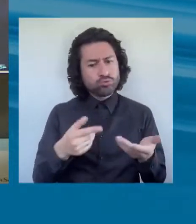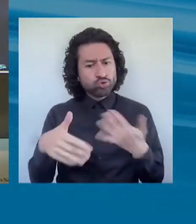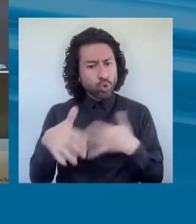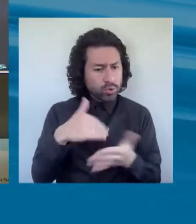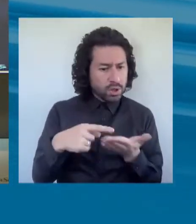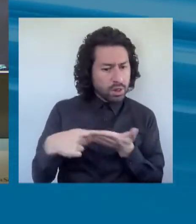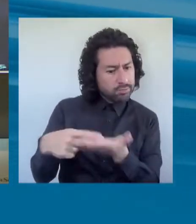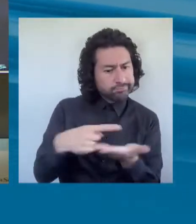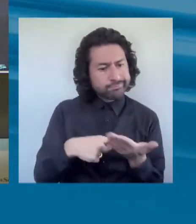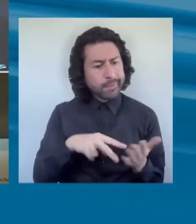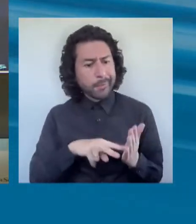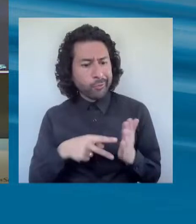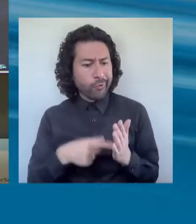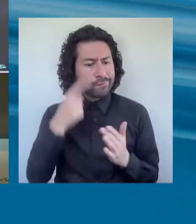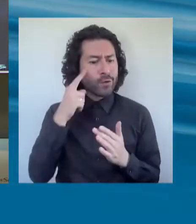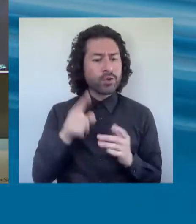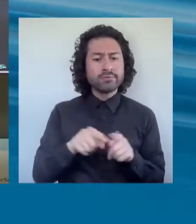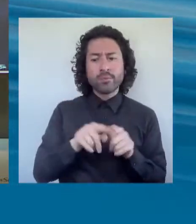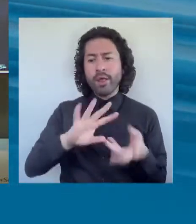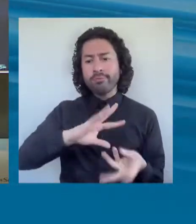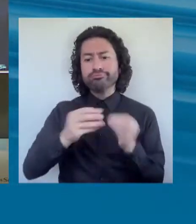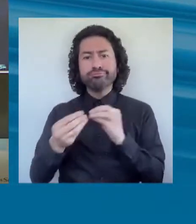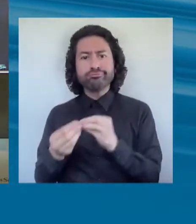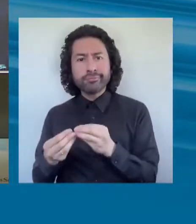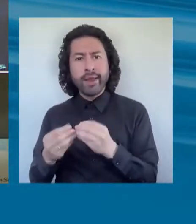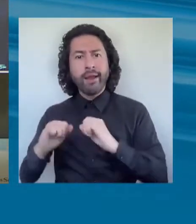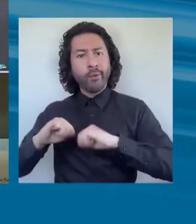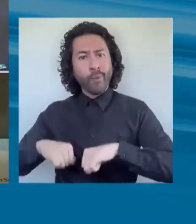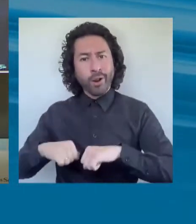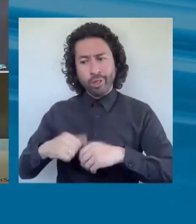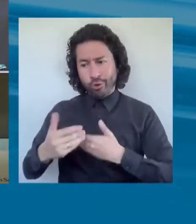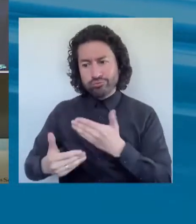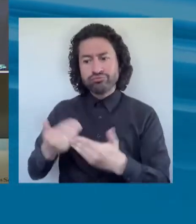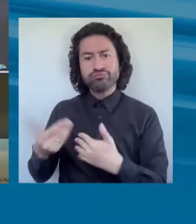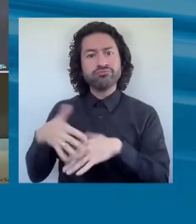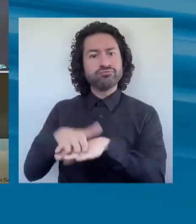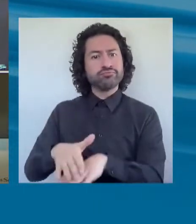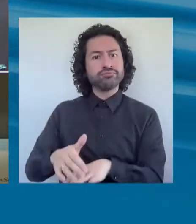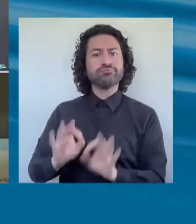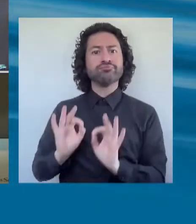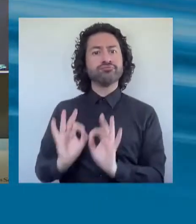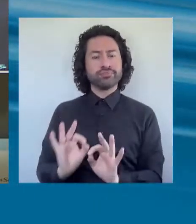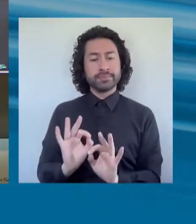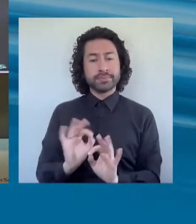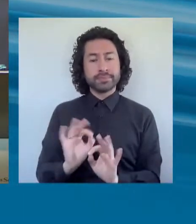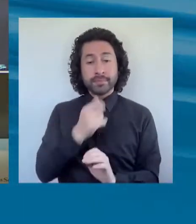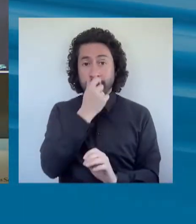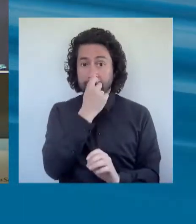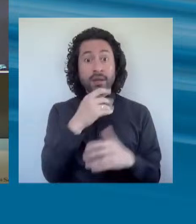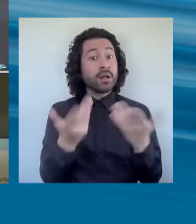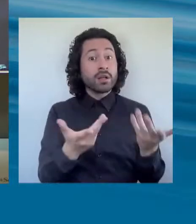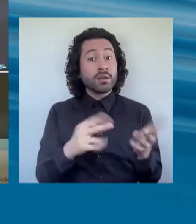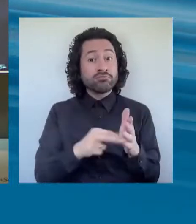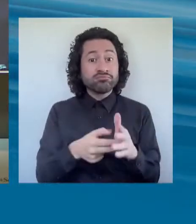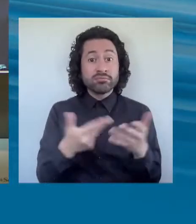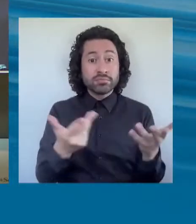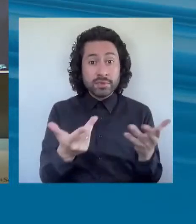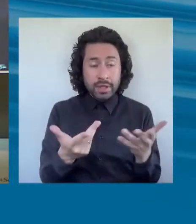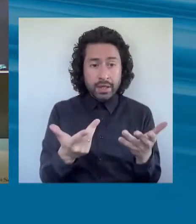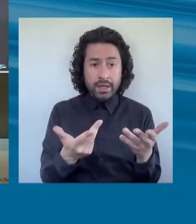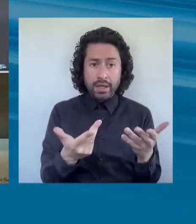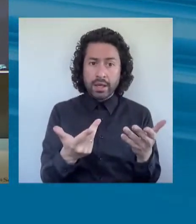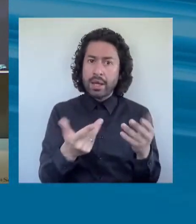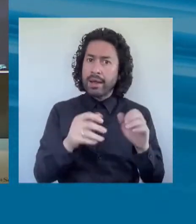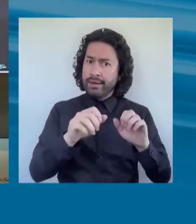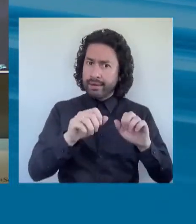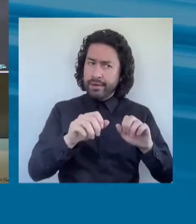on the methodologies of social dialogue to reach agreements, but not just that, to effectively implement them. This means we need to